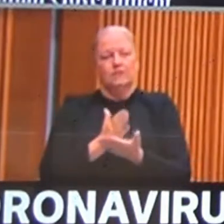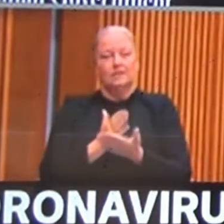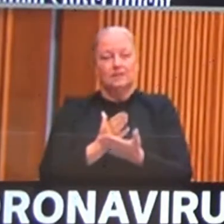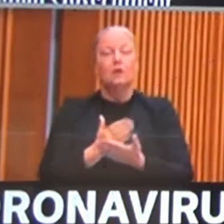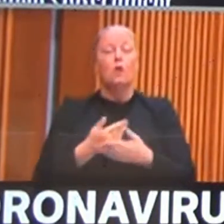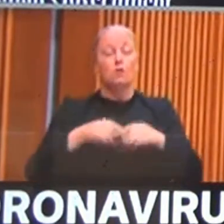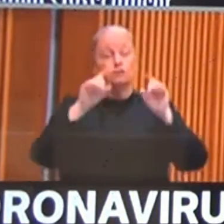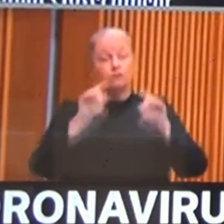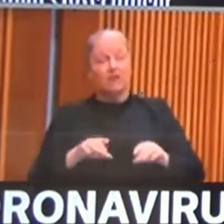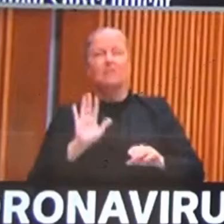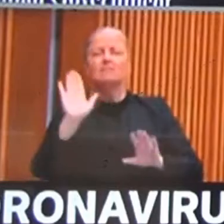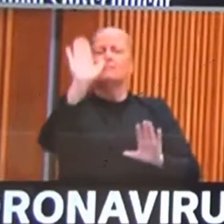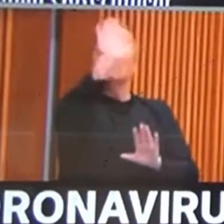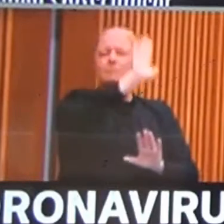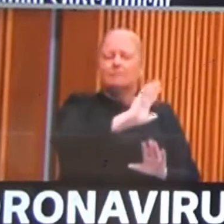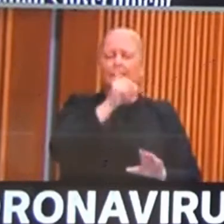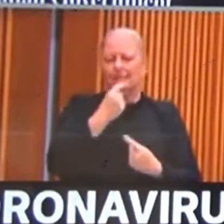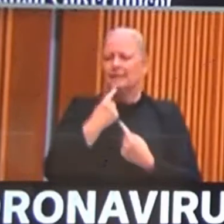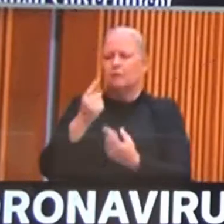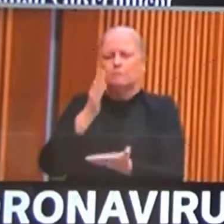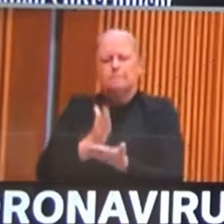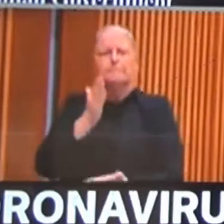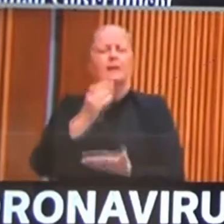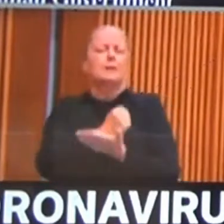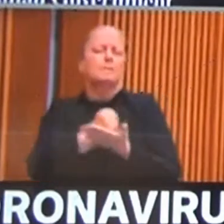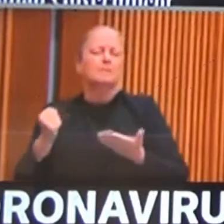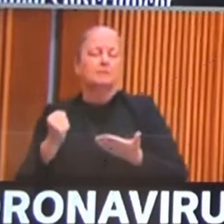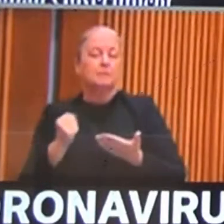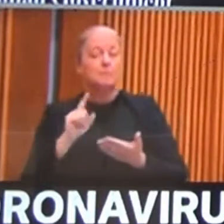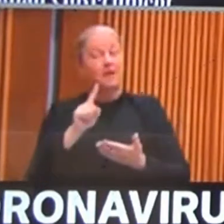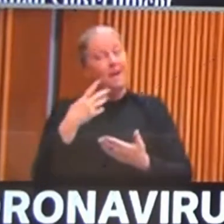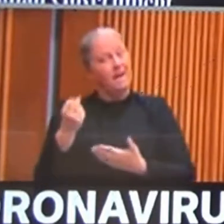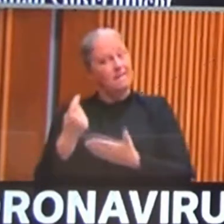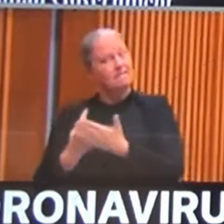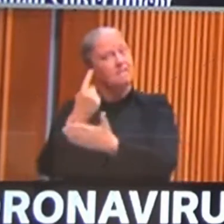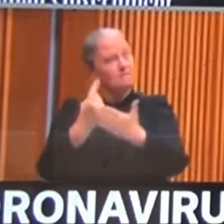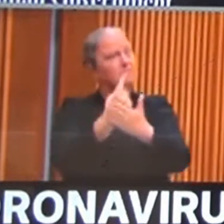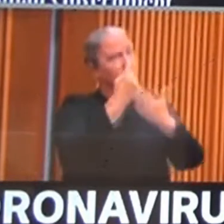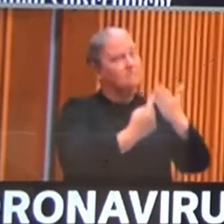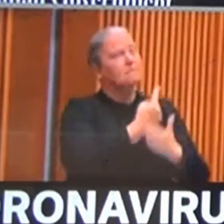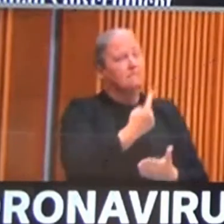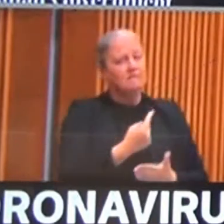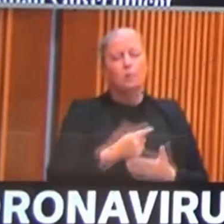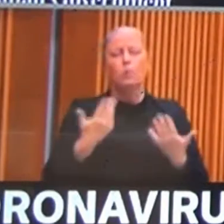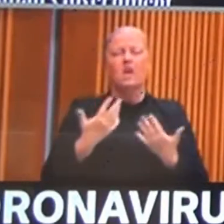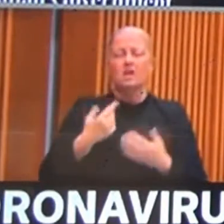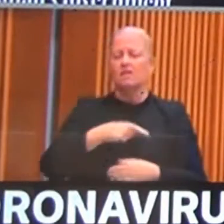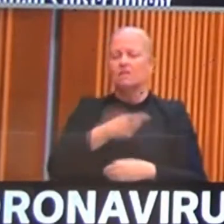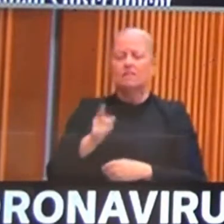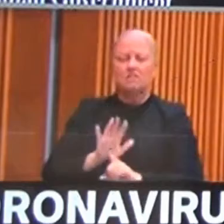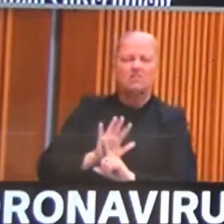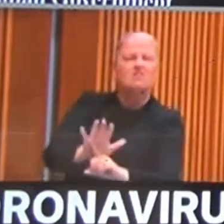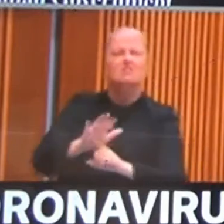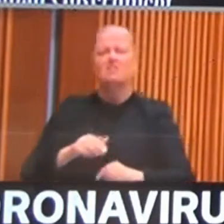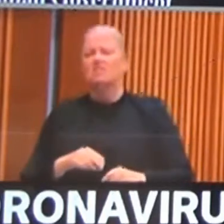case studies and numbers, but there are very clear case studies of people being assaulted, of people being